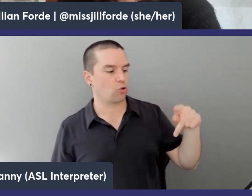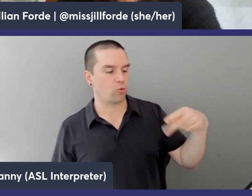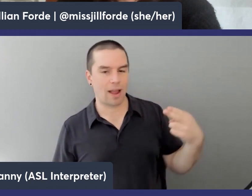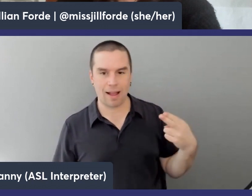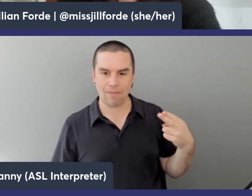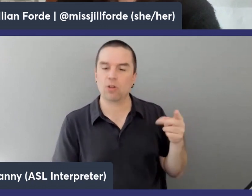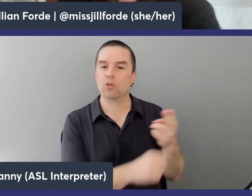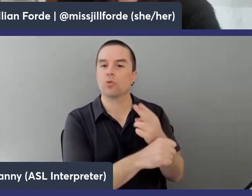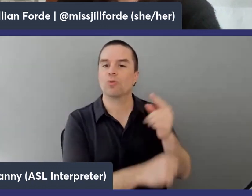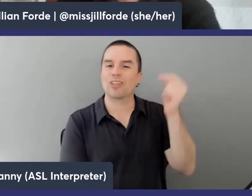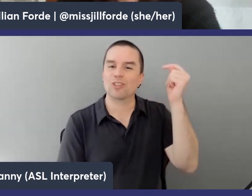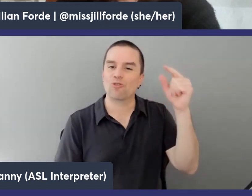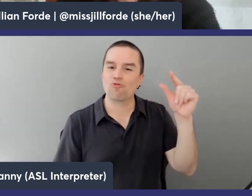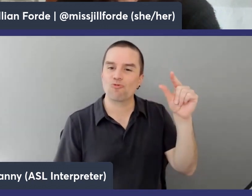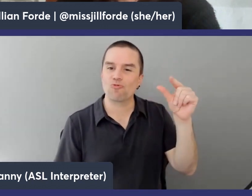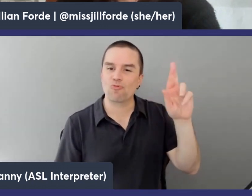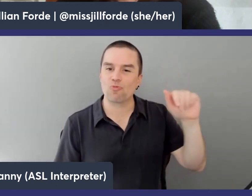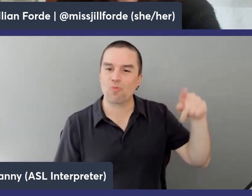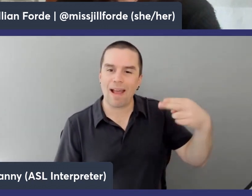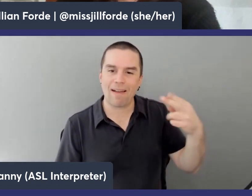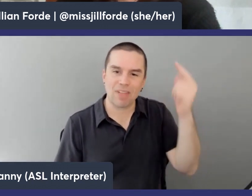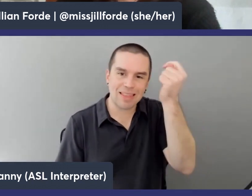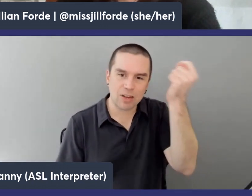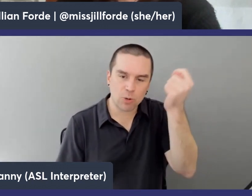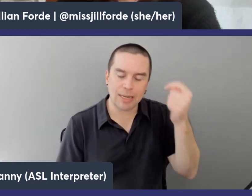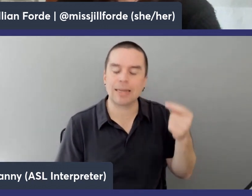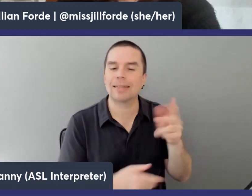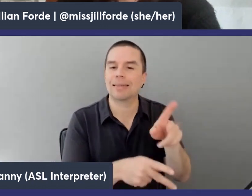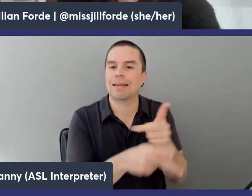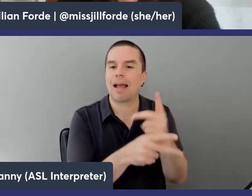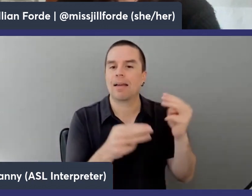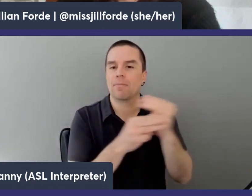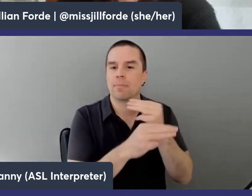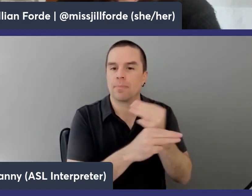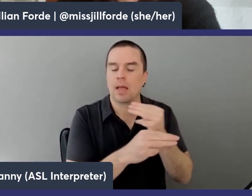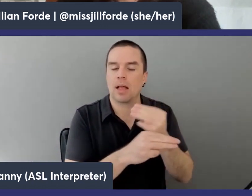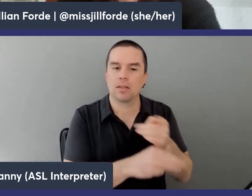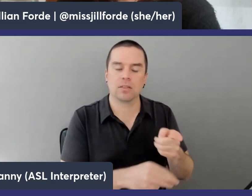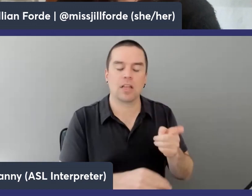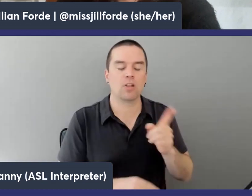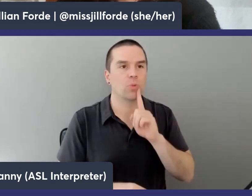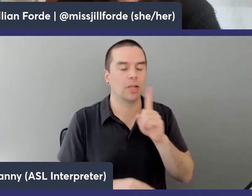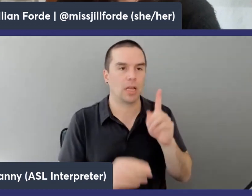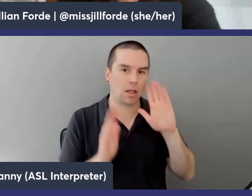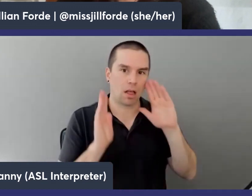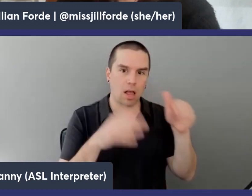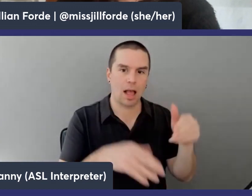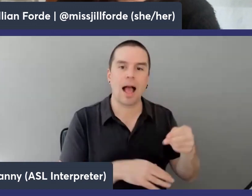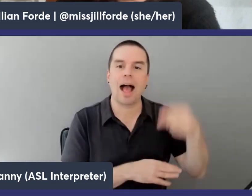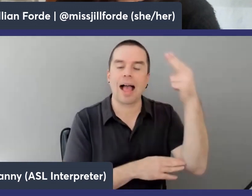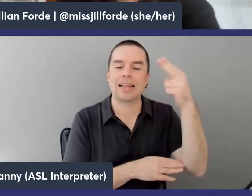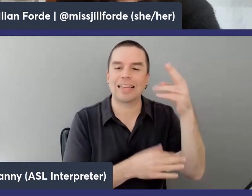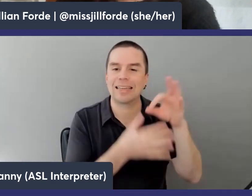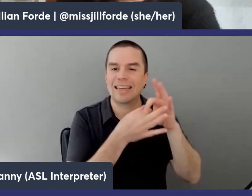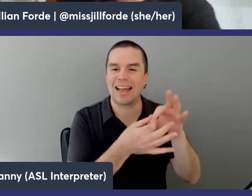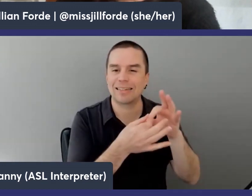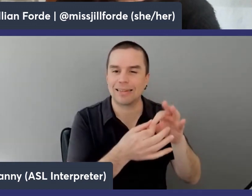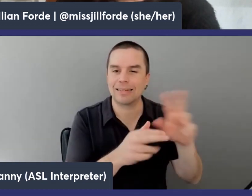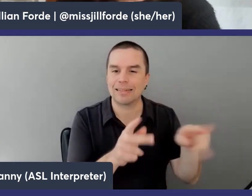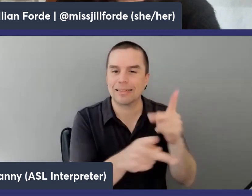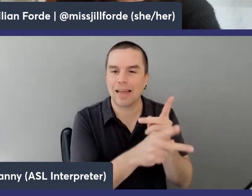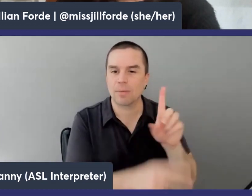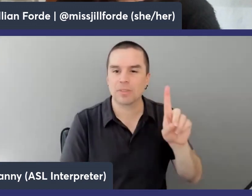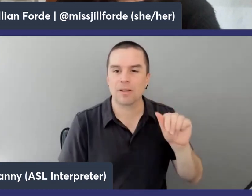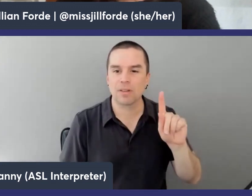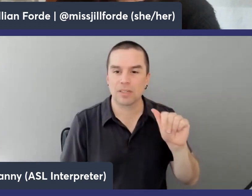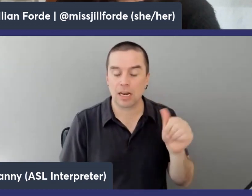theory, which is a branch of mathematics that basically deals with highly connected types of data. You may have heard of the